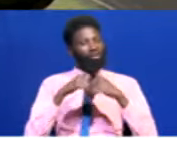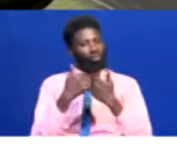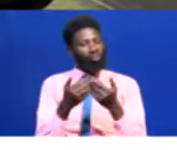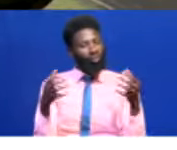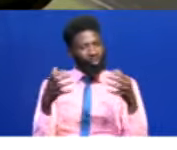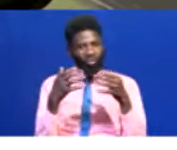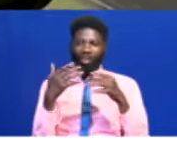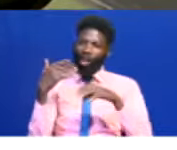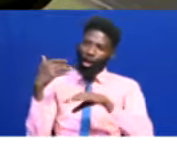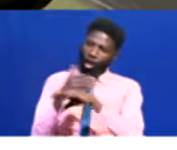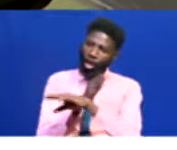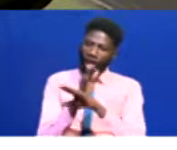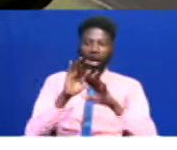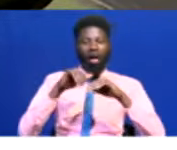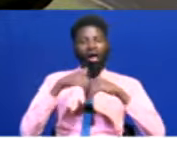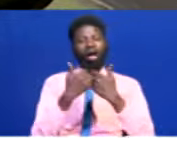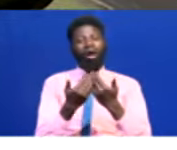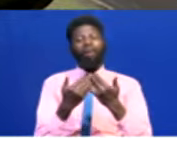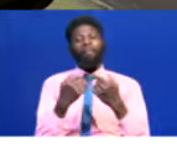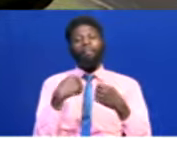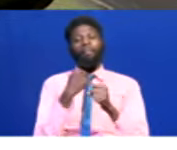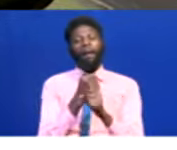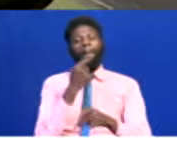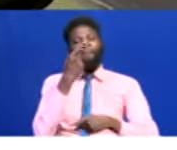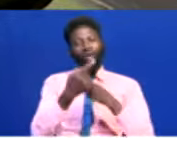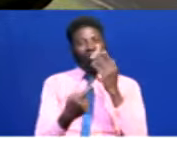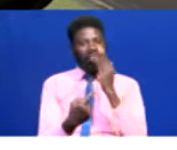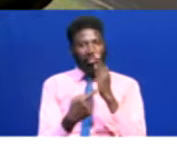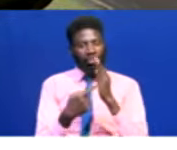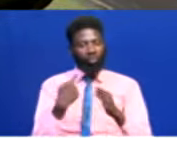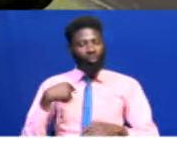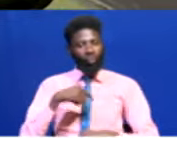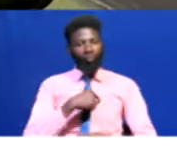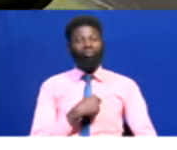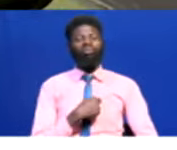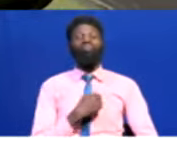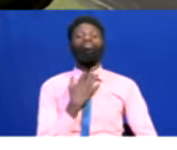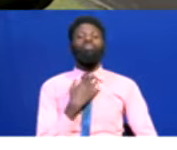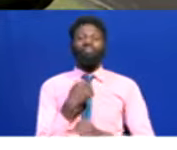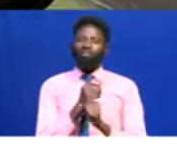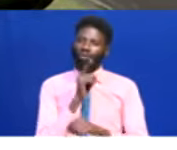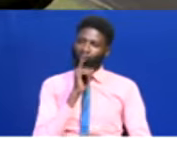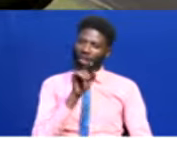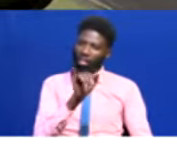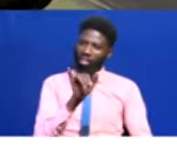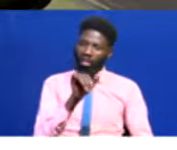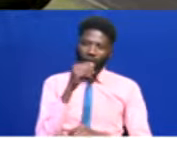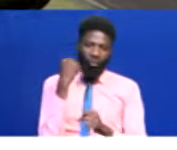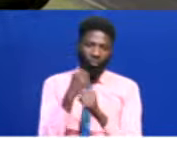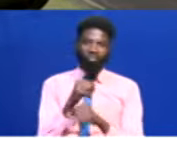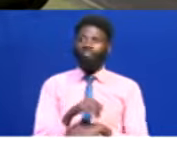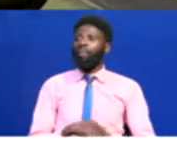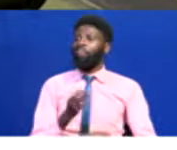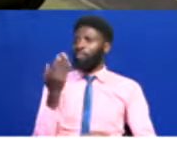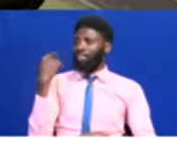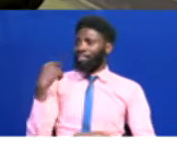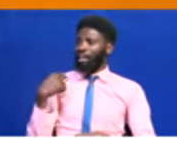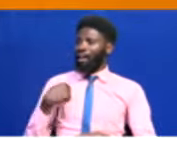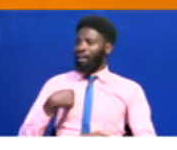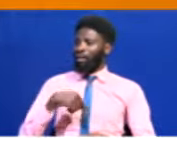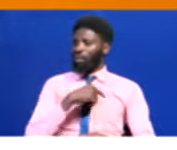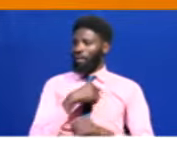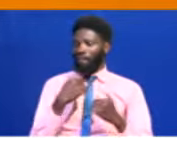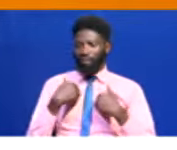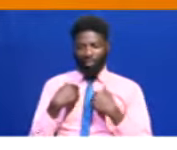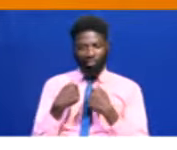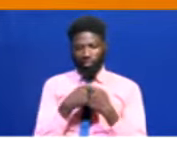cartels is digitization. Well, and that's why we are keen to make sure that it works. Now, so there was a curious case when we posed the question